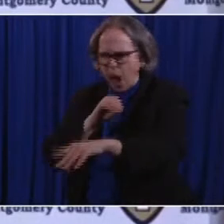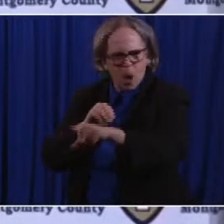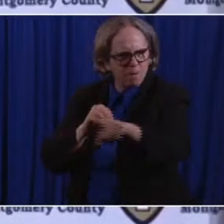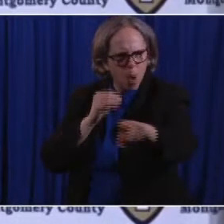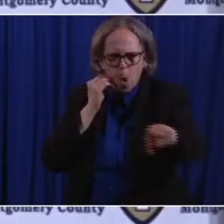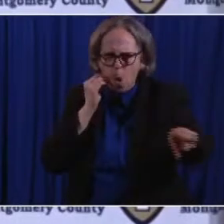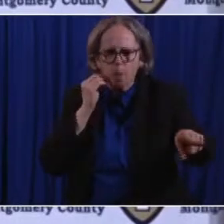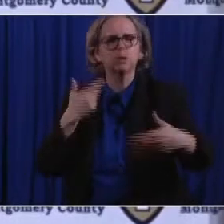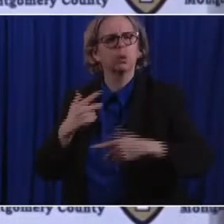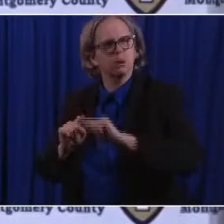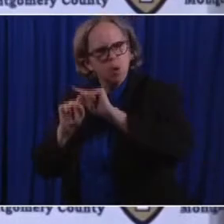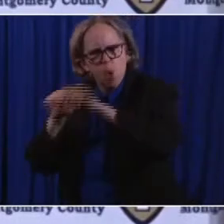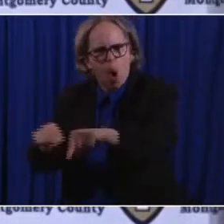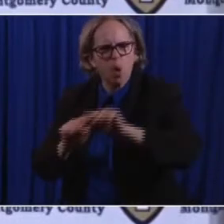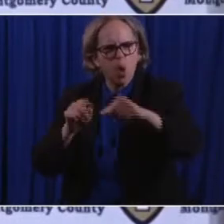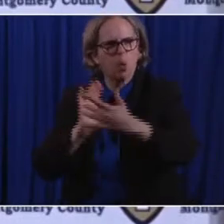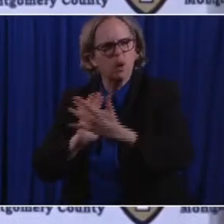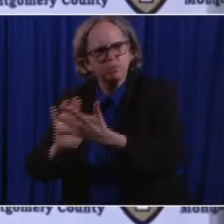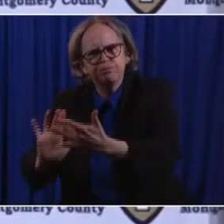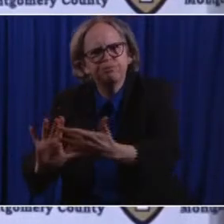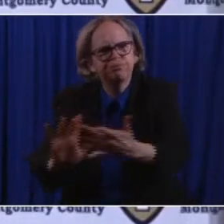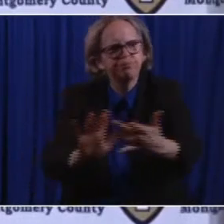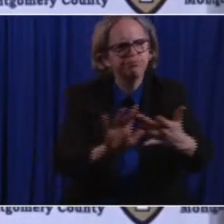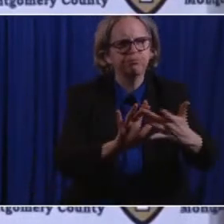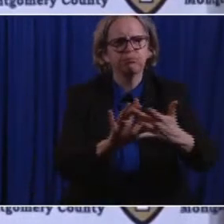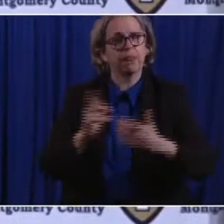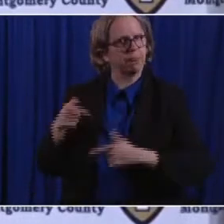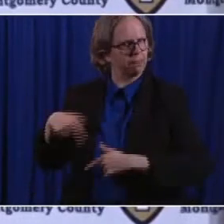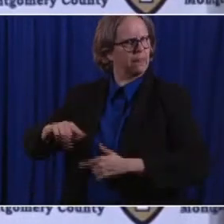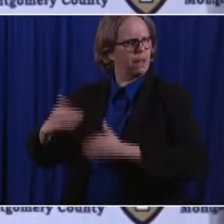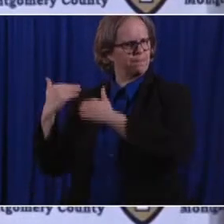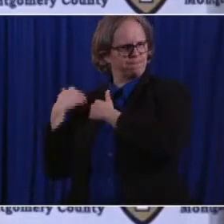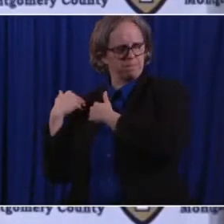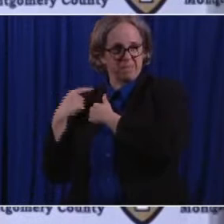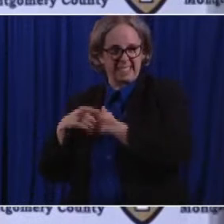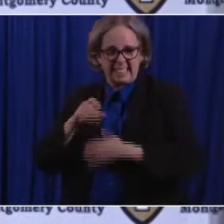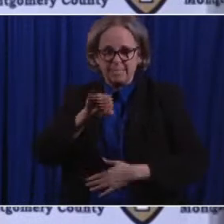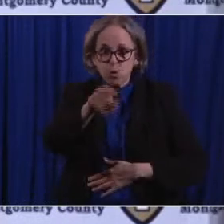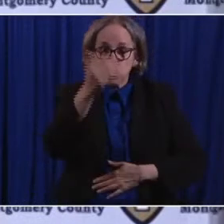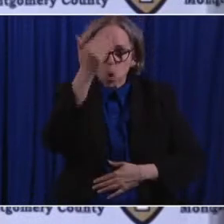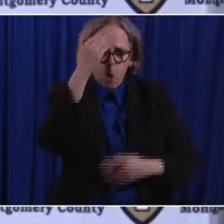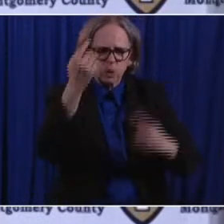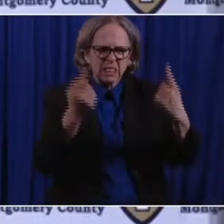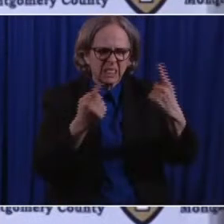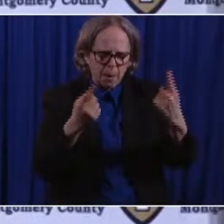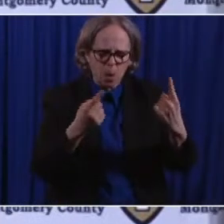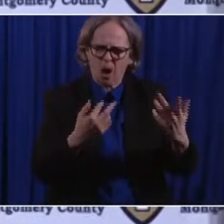vaccine. If you have a loved one who is homebound, cannot leave,